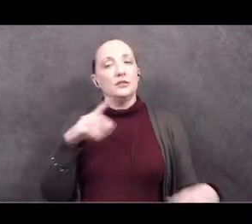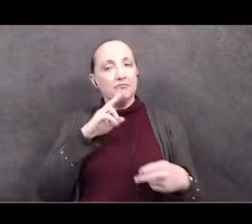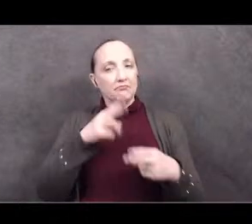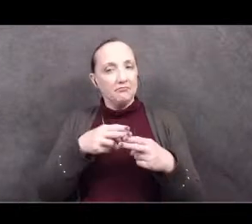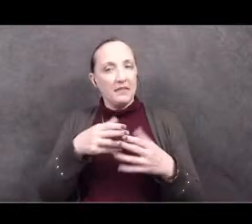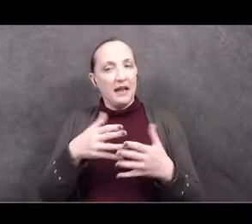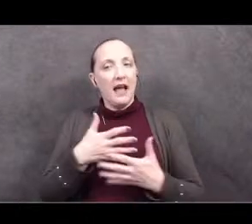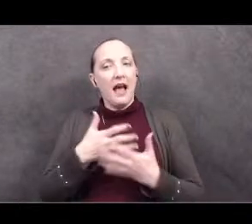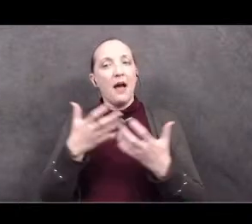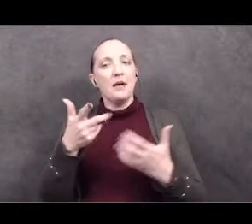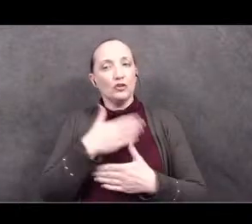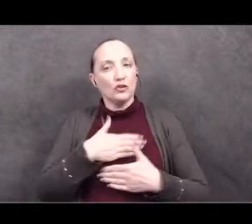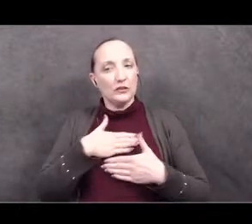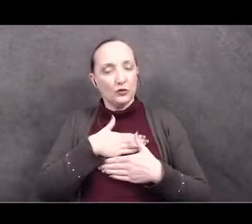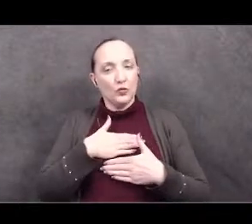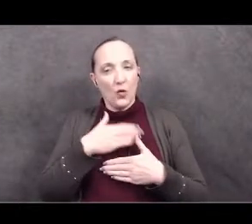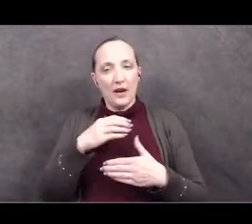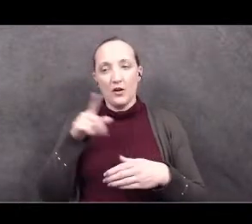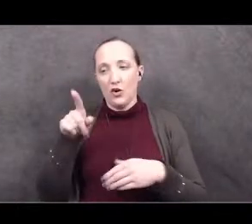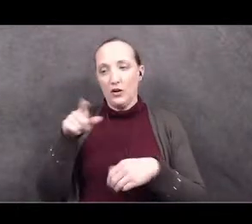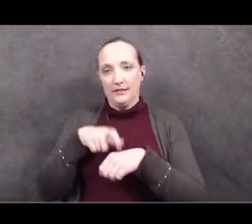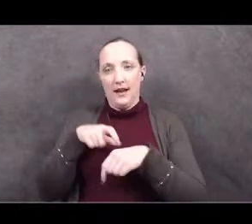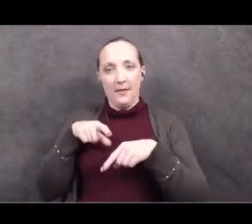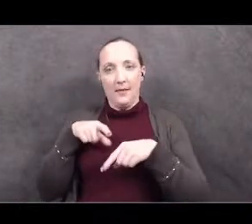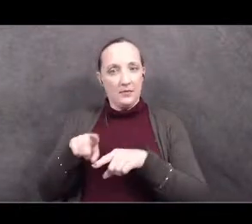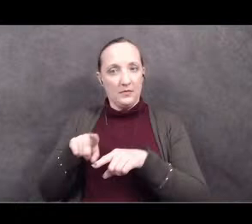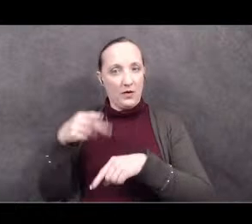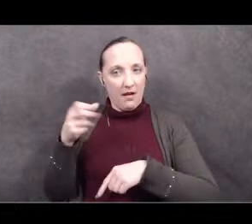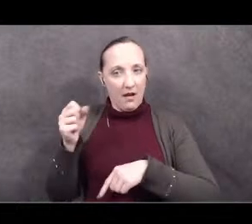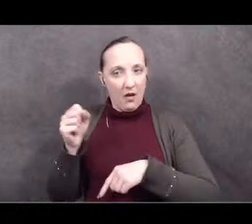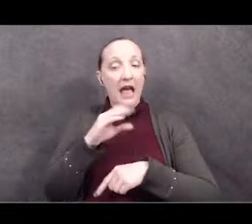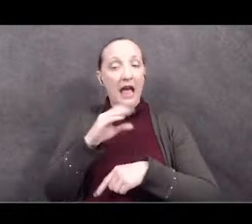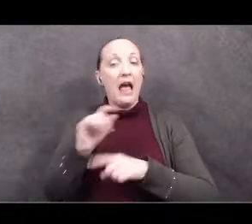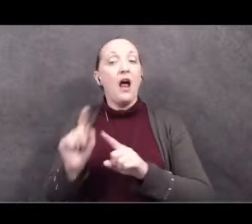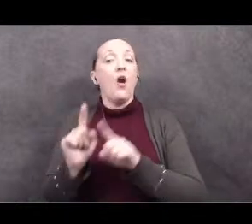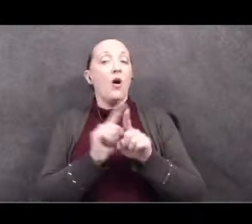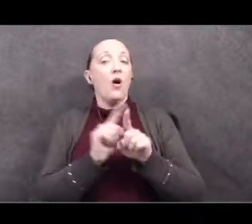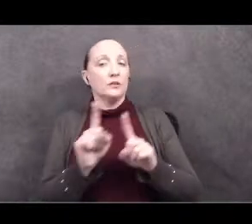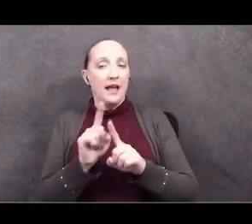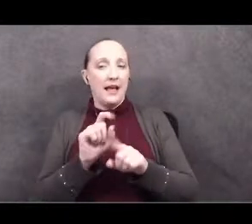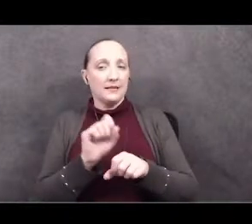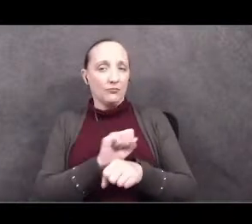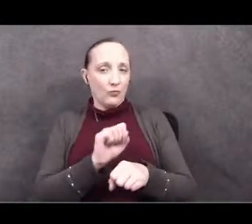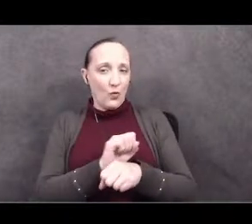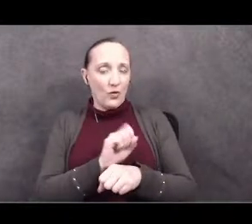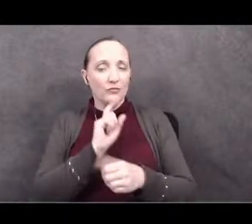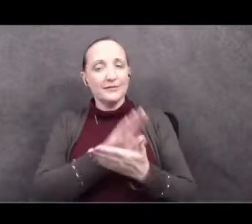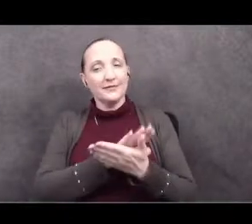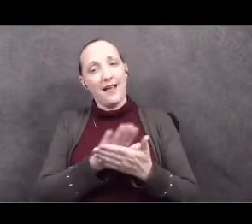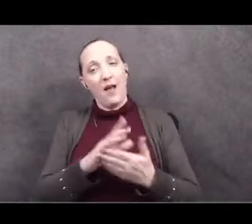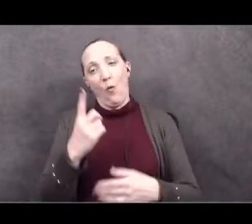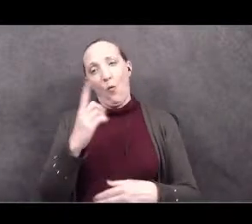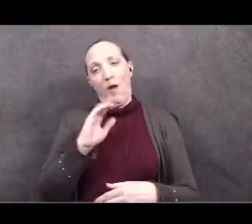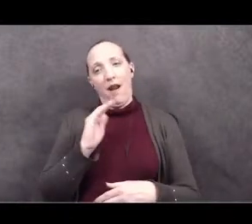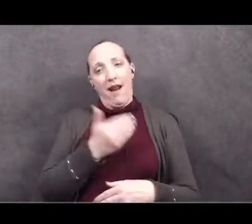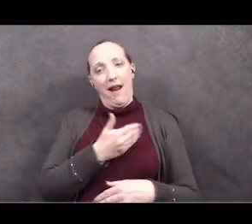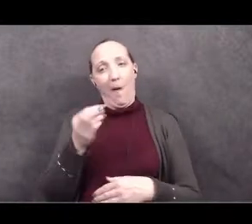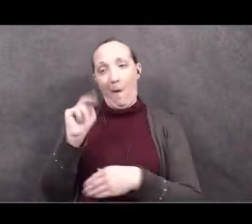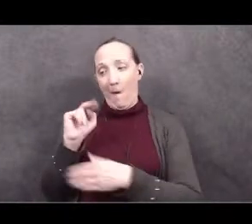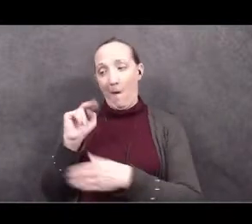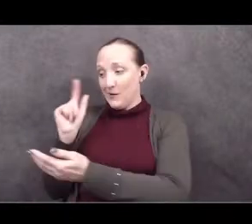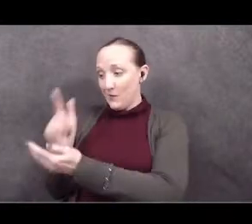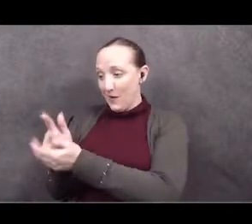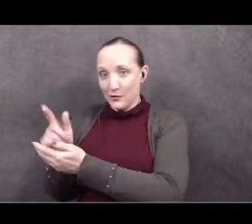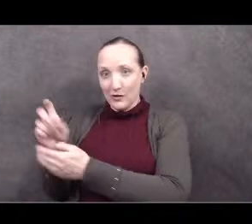Colton High School and also being a cryrop employee so it was really nice to see one of our own uh being h